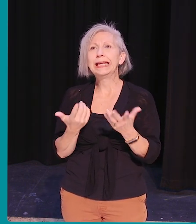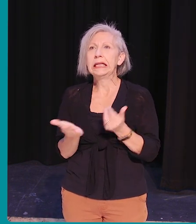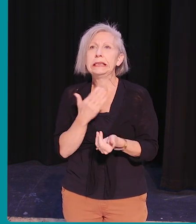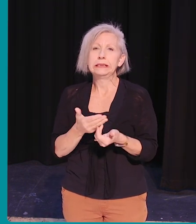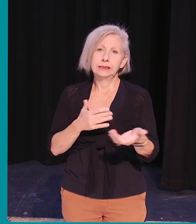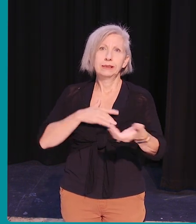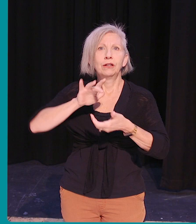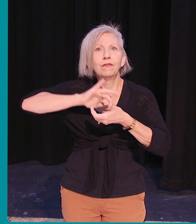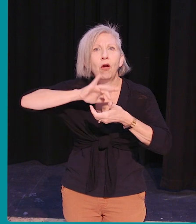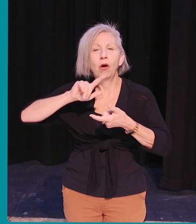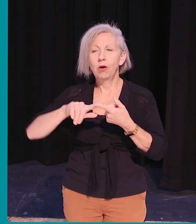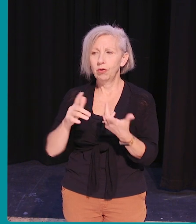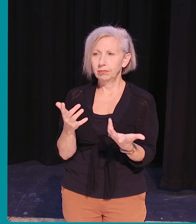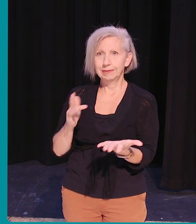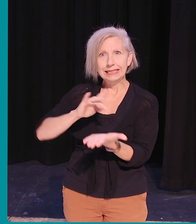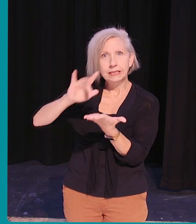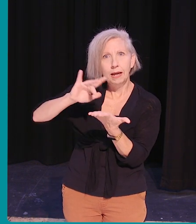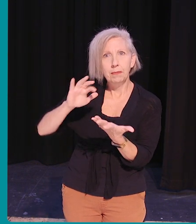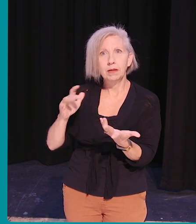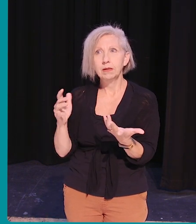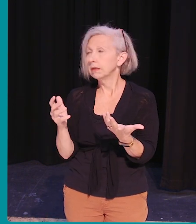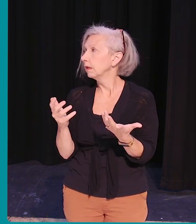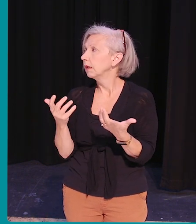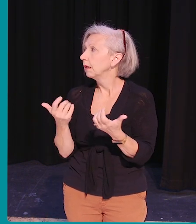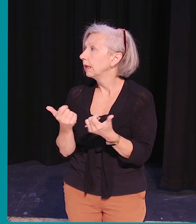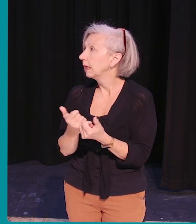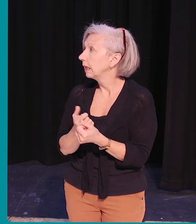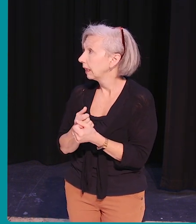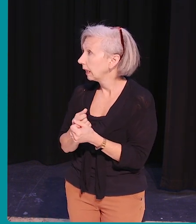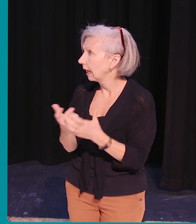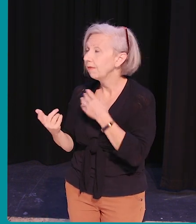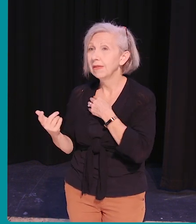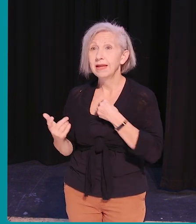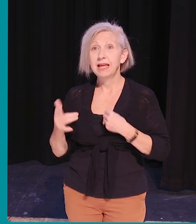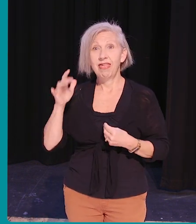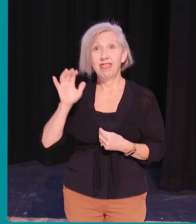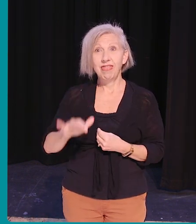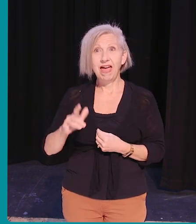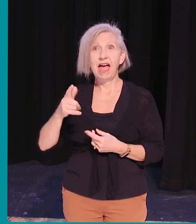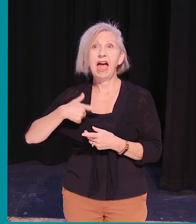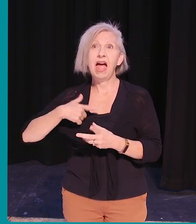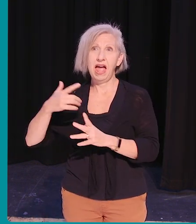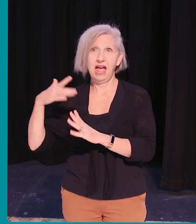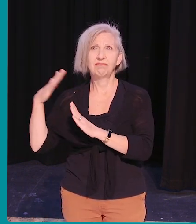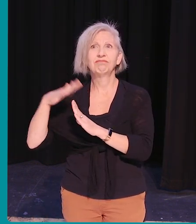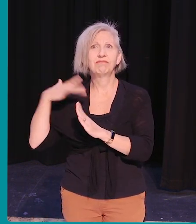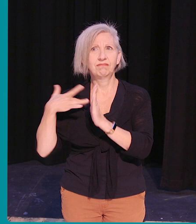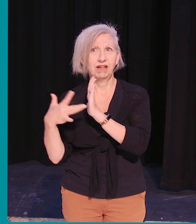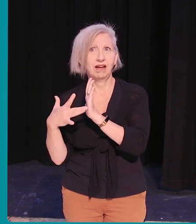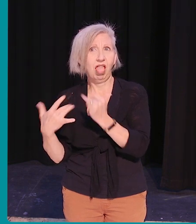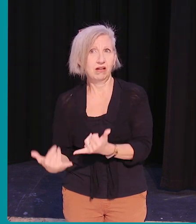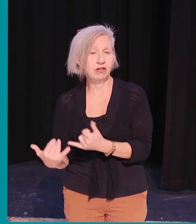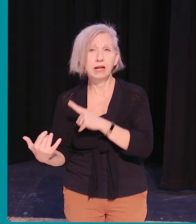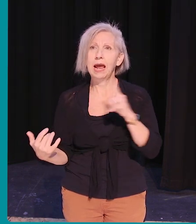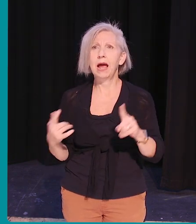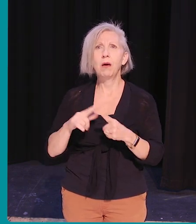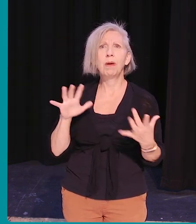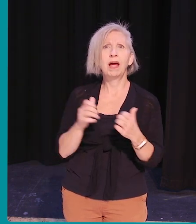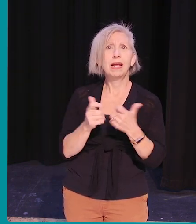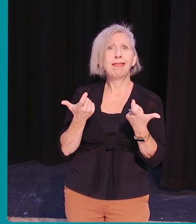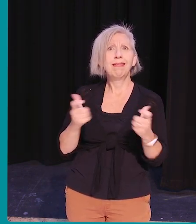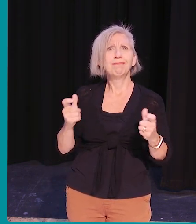desktops, it's everything, right? And the last time we did this to ourselves was when we invented the printing press. Some of you remember when that happened. And